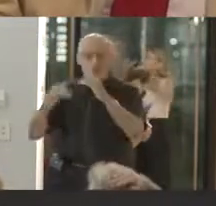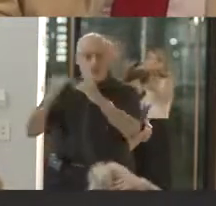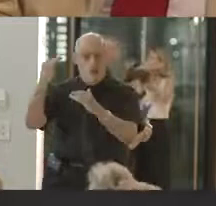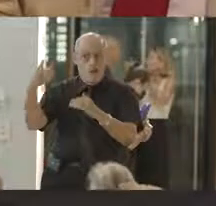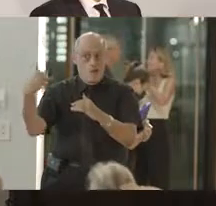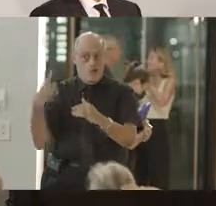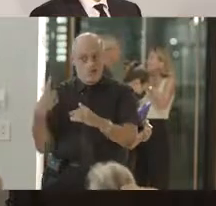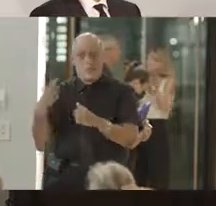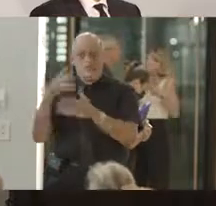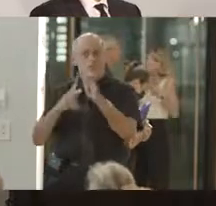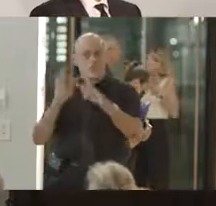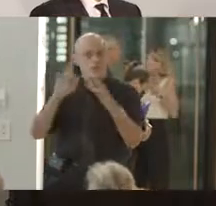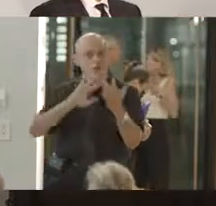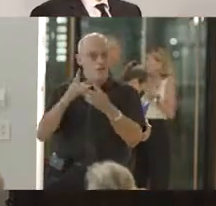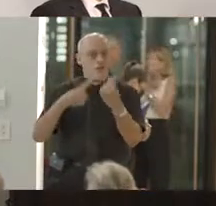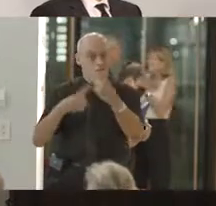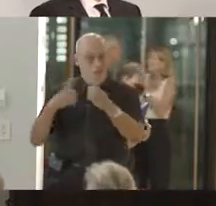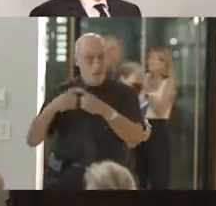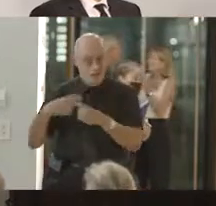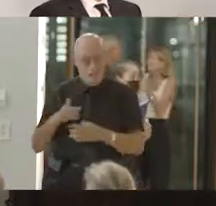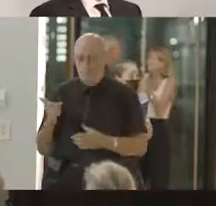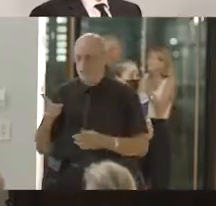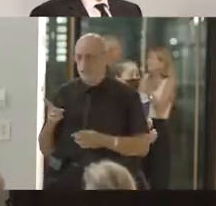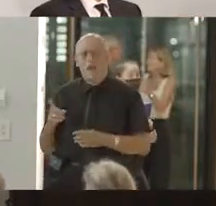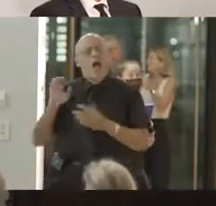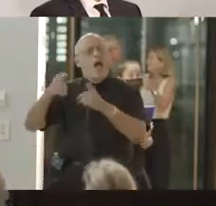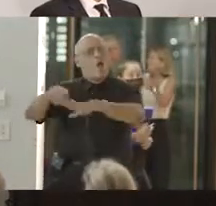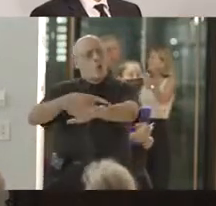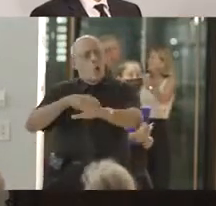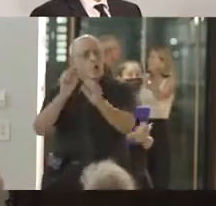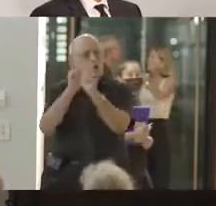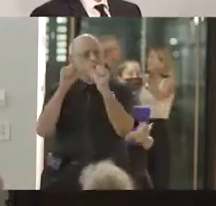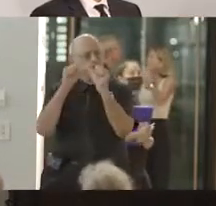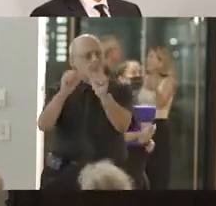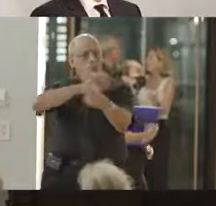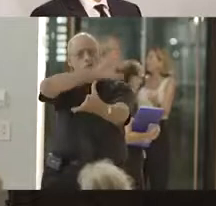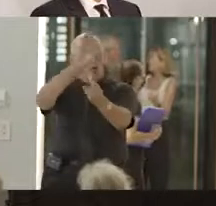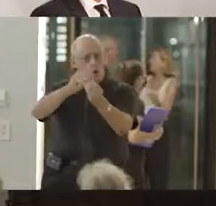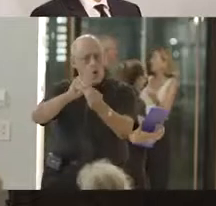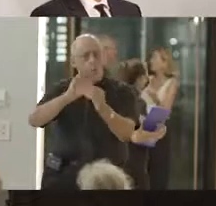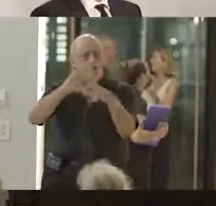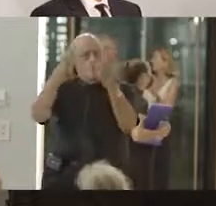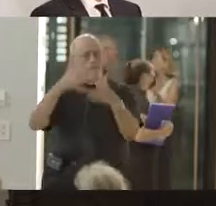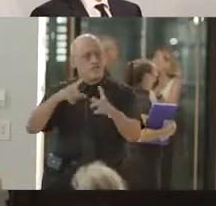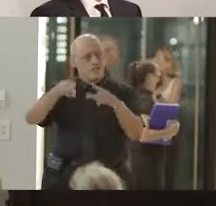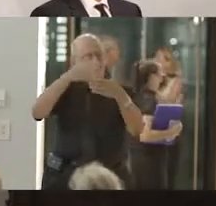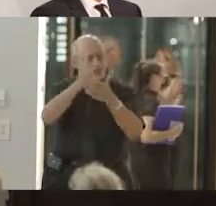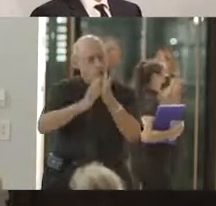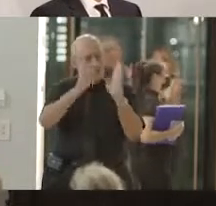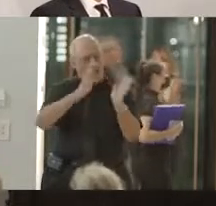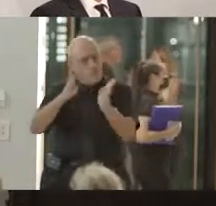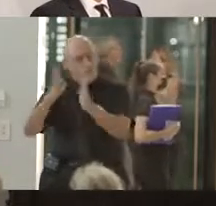these folks who are online who've been asking questions. How long will the work take overall? Will it be done in phases? Will it be